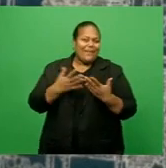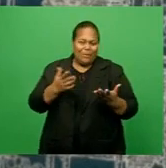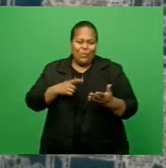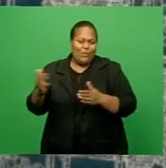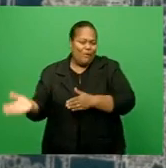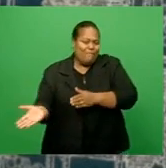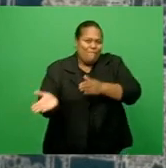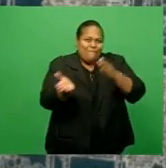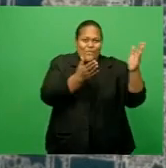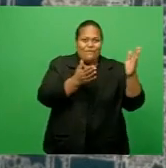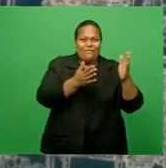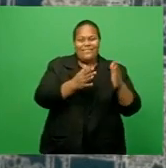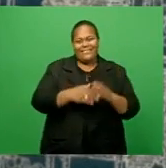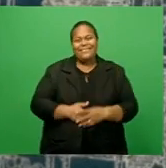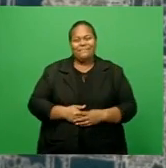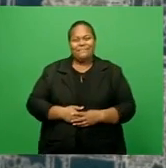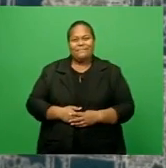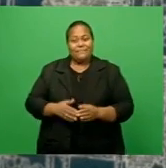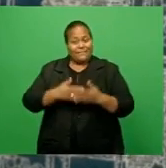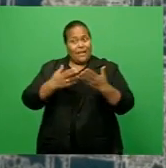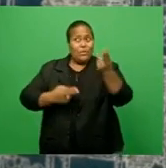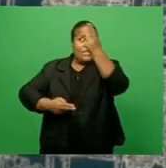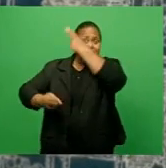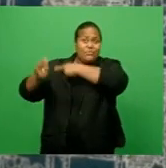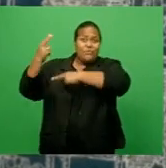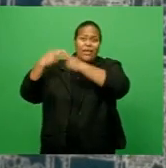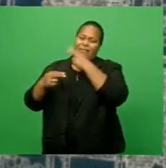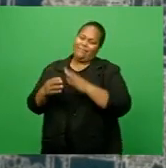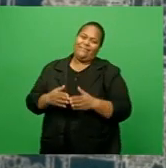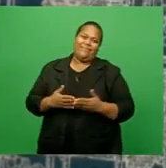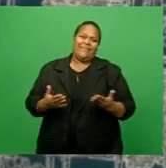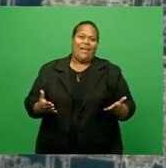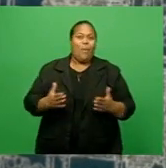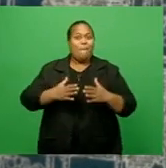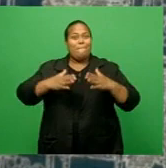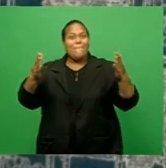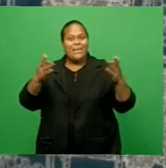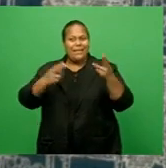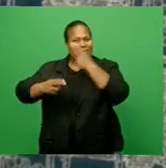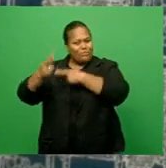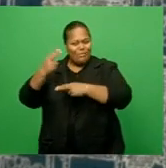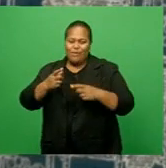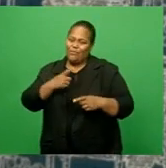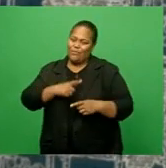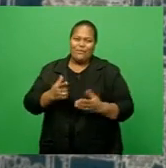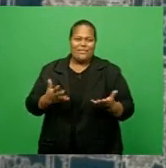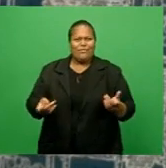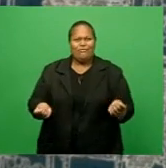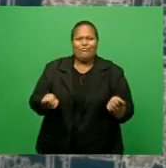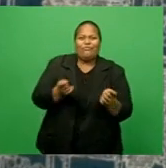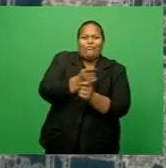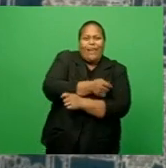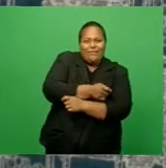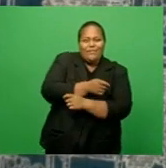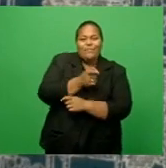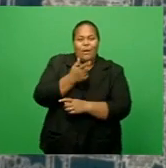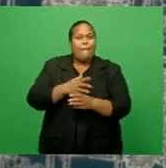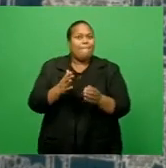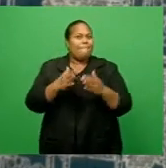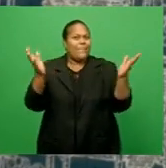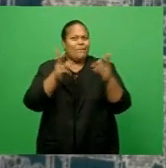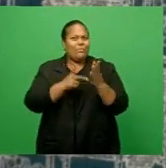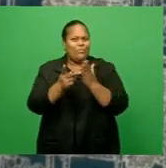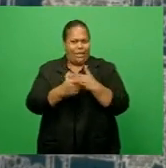history. This is one of the history in Nerikoso, because this is one of the biggest projects that's been done in